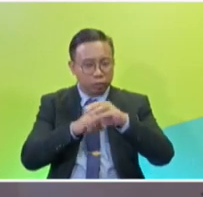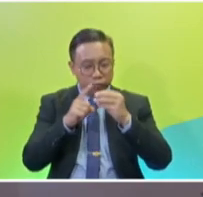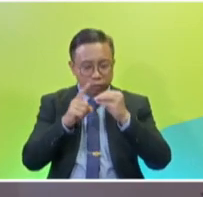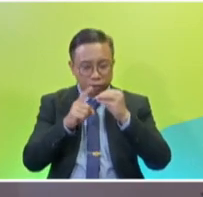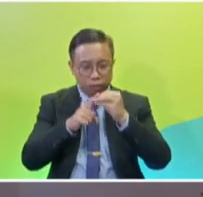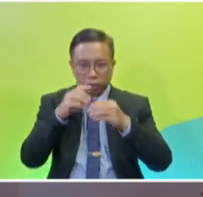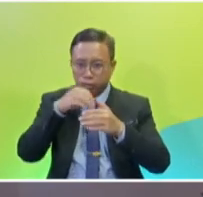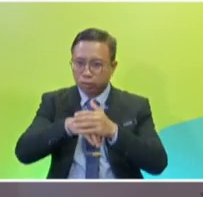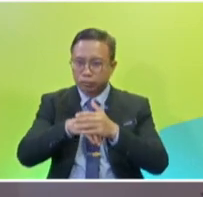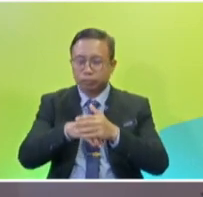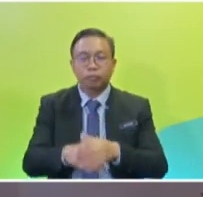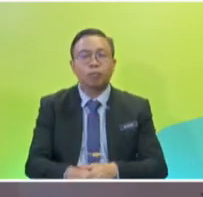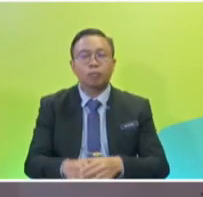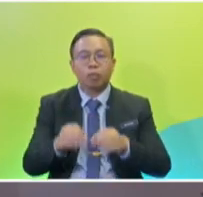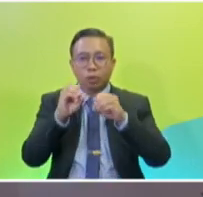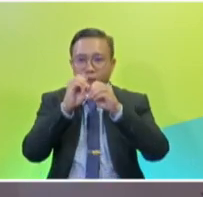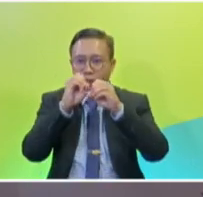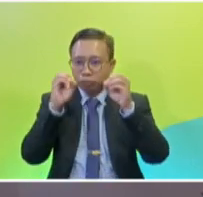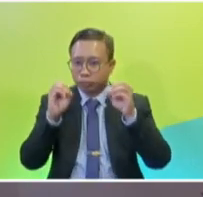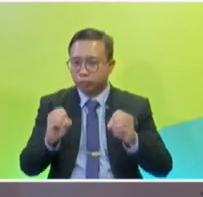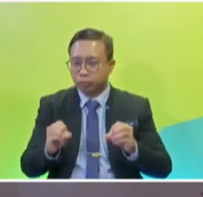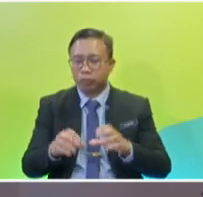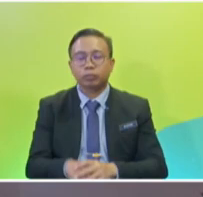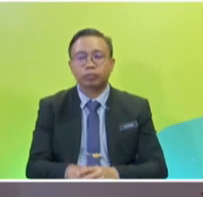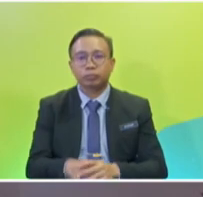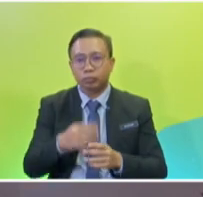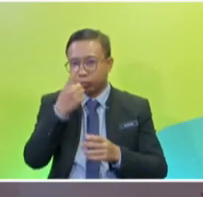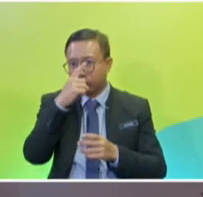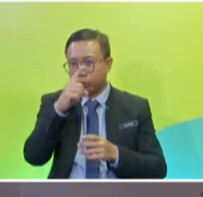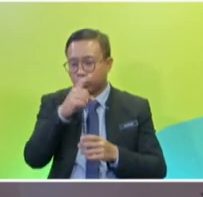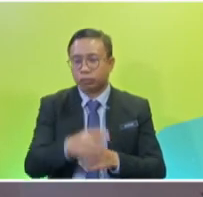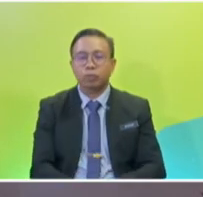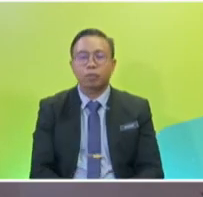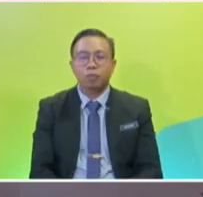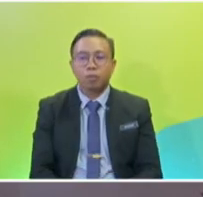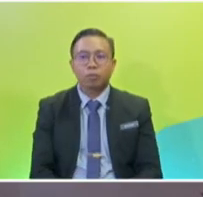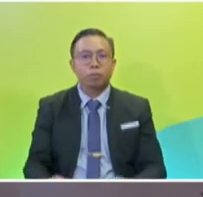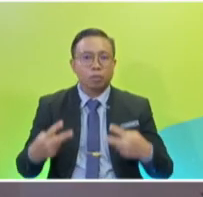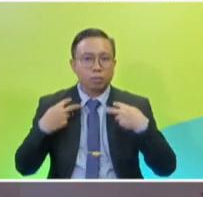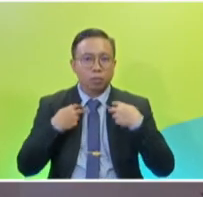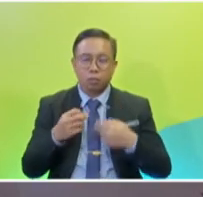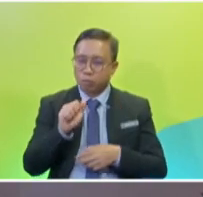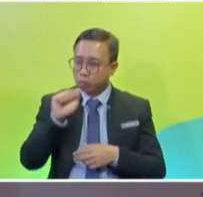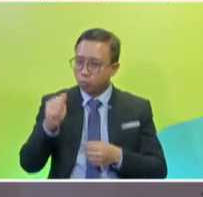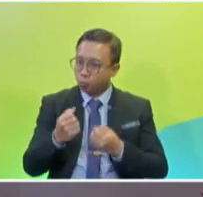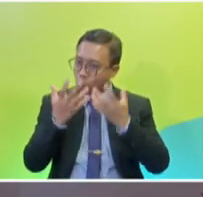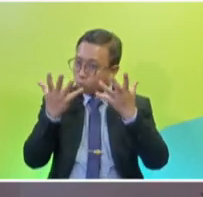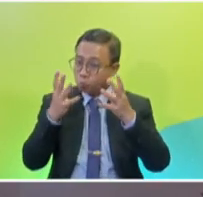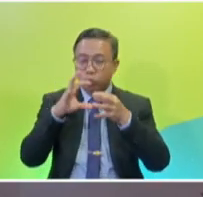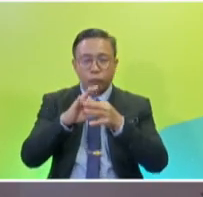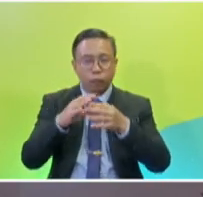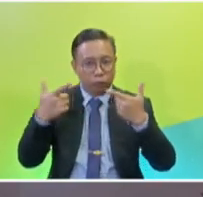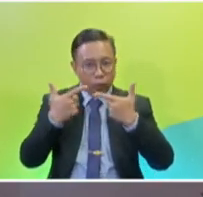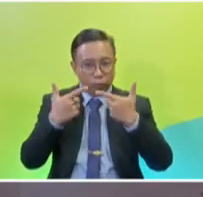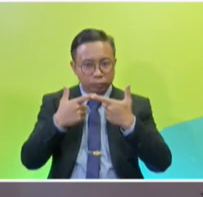organization. Organization in their marking criterias, they have to have quite a lot of linking words, mm-hmm,